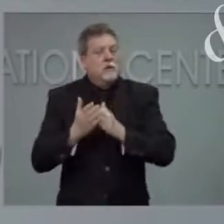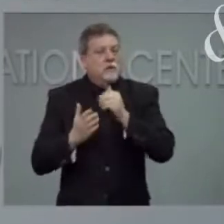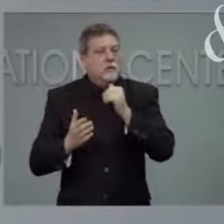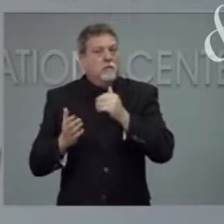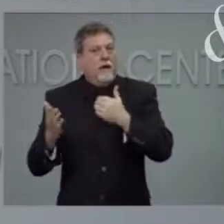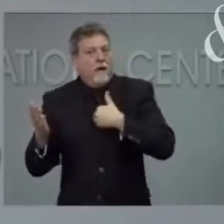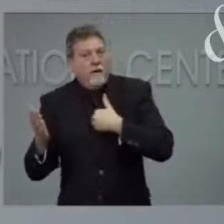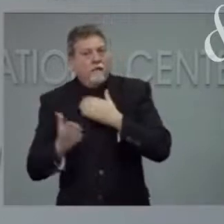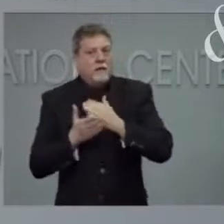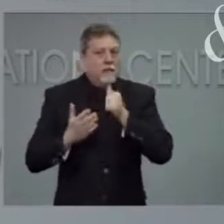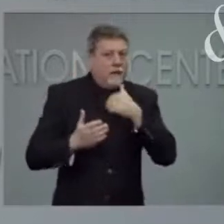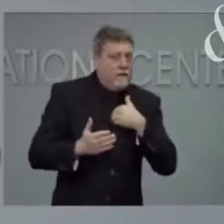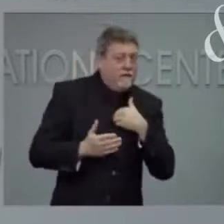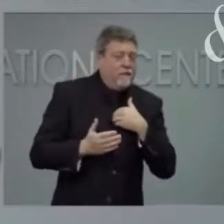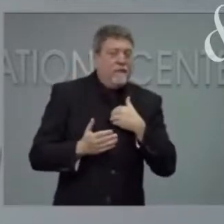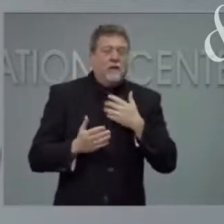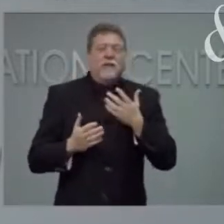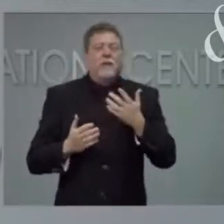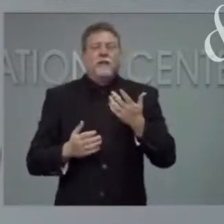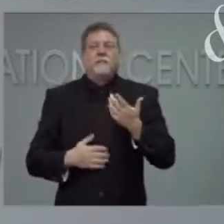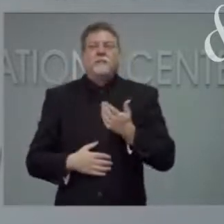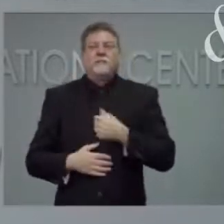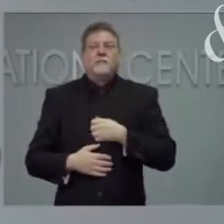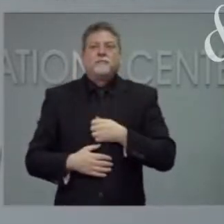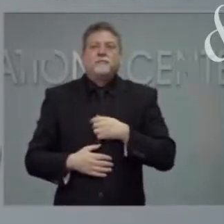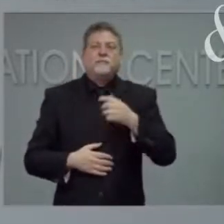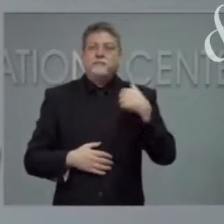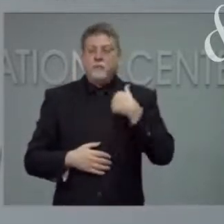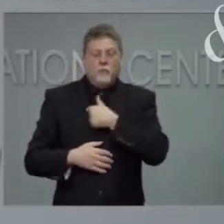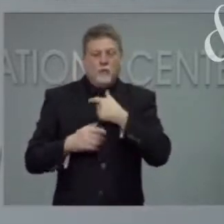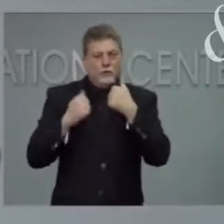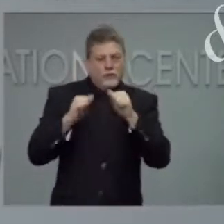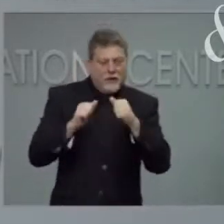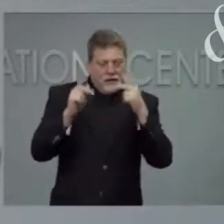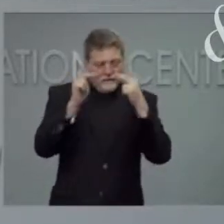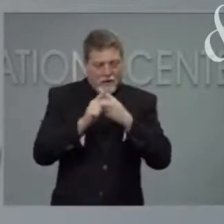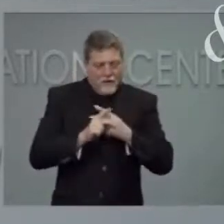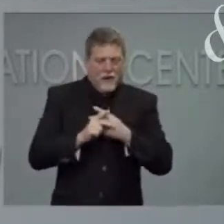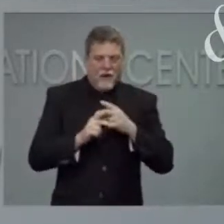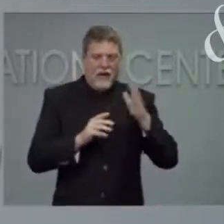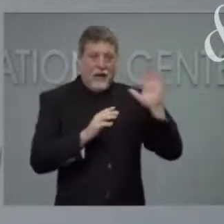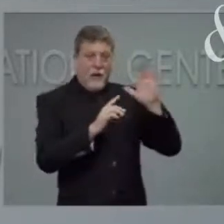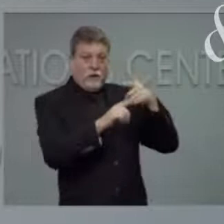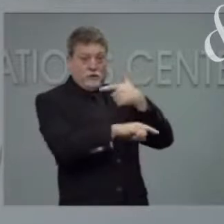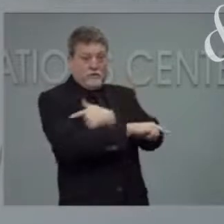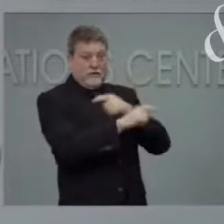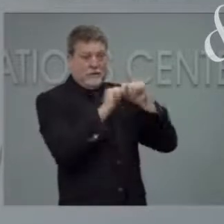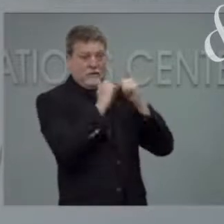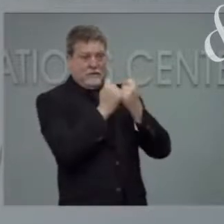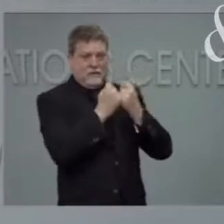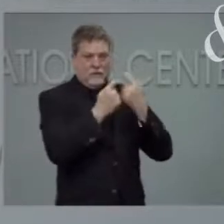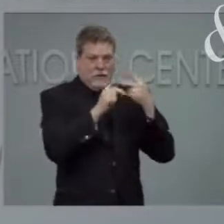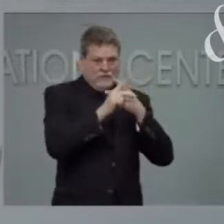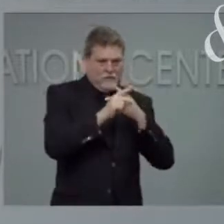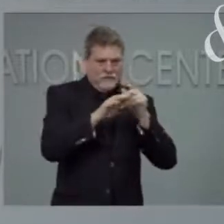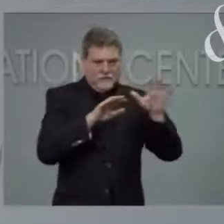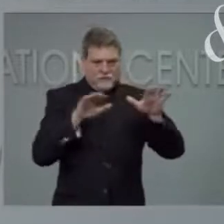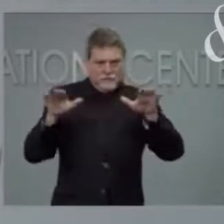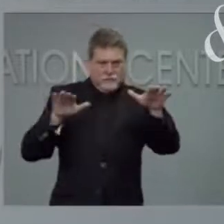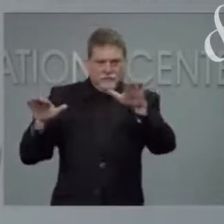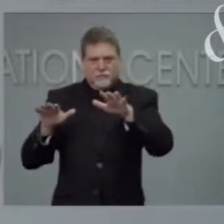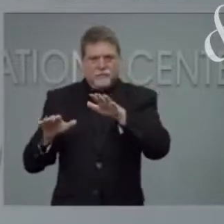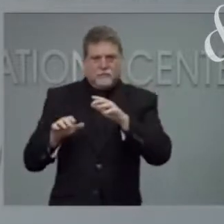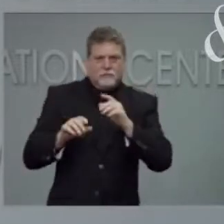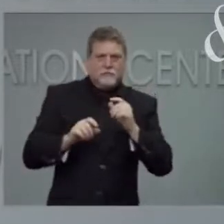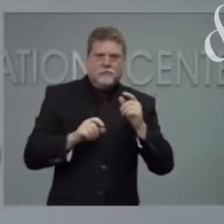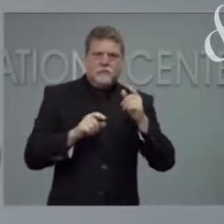see. But it's calculated on part of the team. They want to make sure that we're getting these